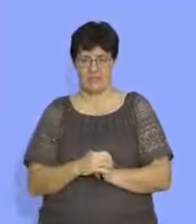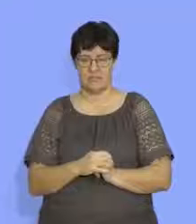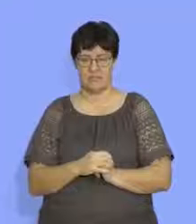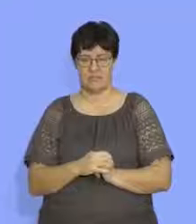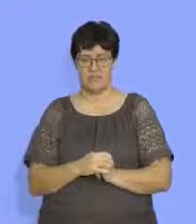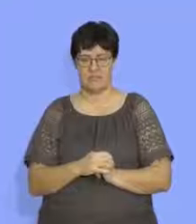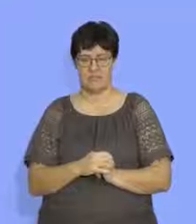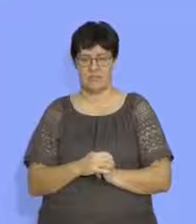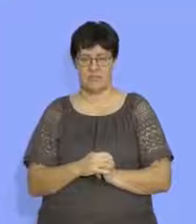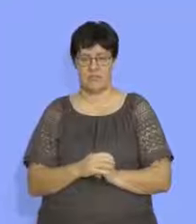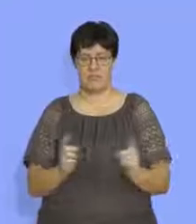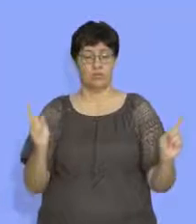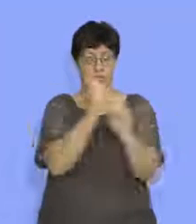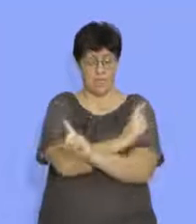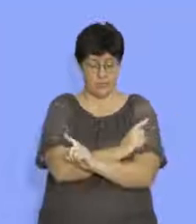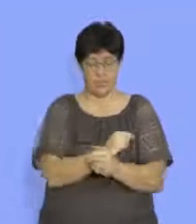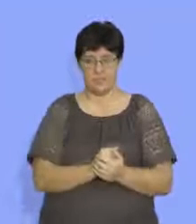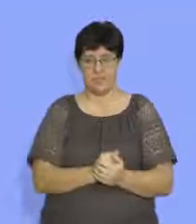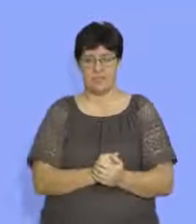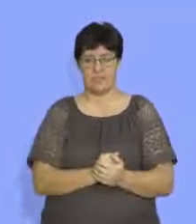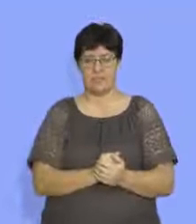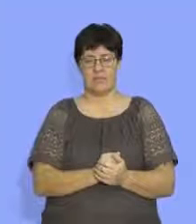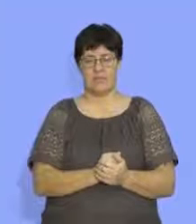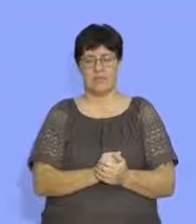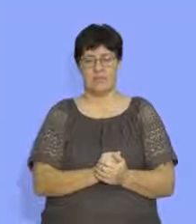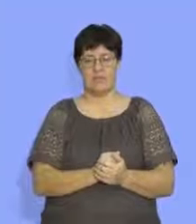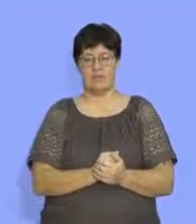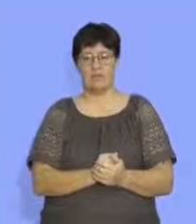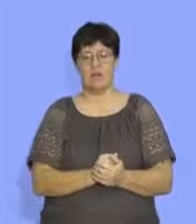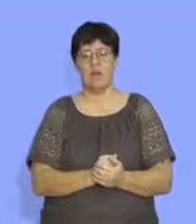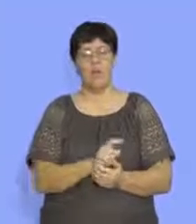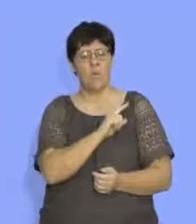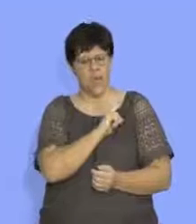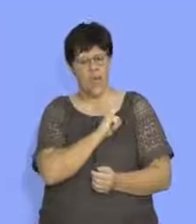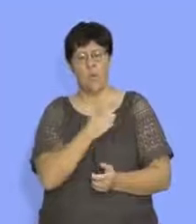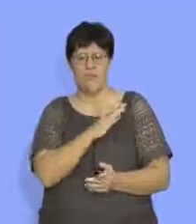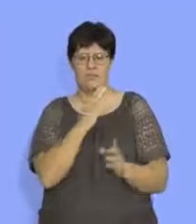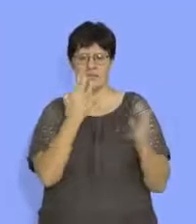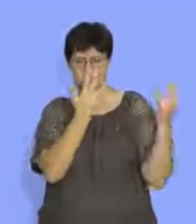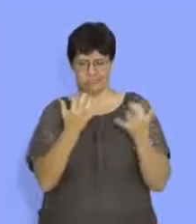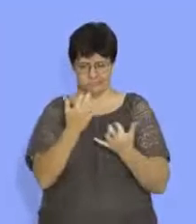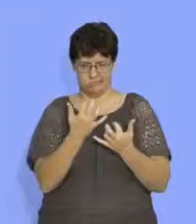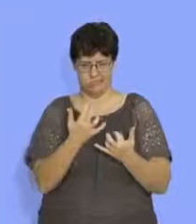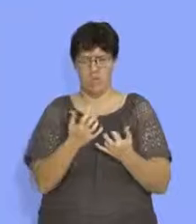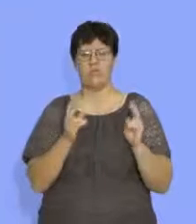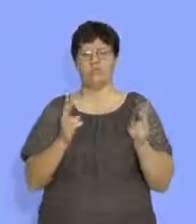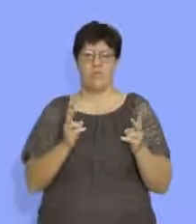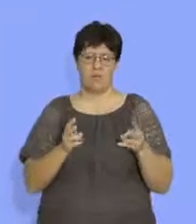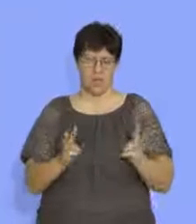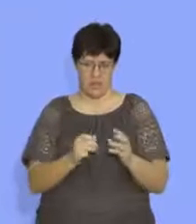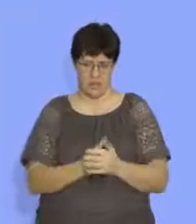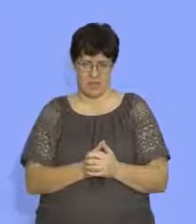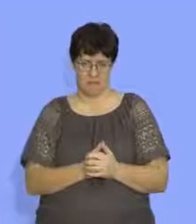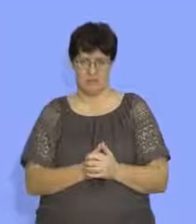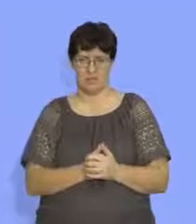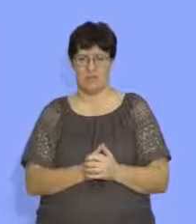to swap them around without changing anything, just so that I can work it out on a normal basis.